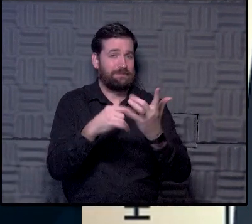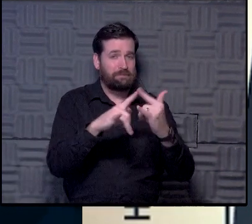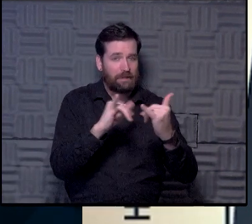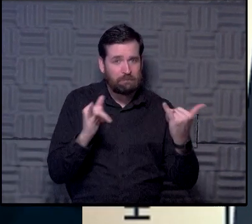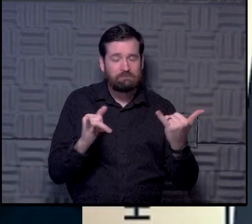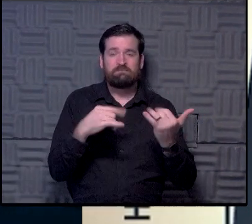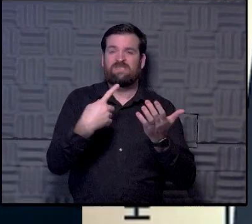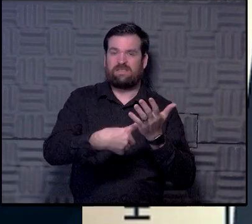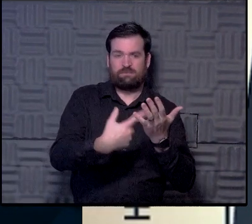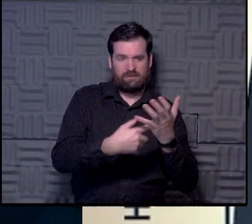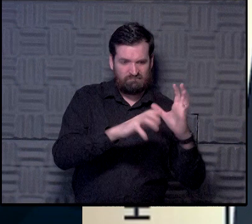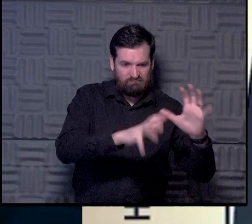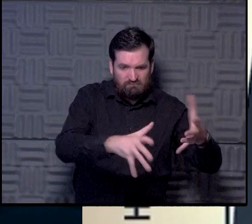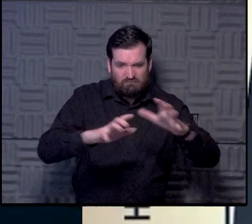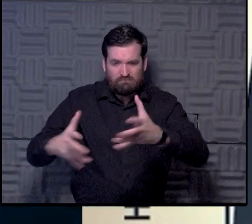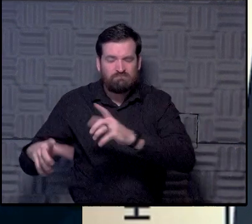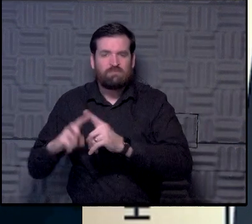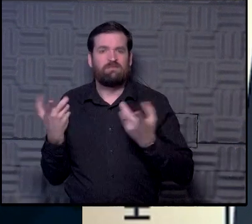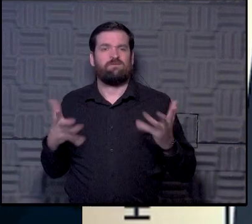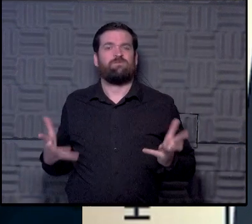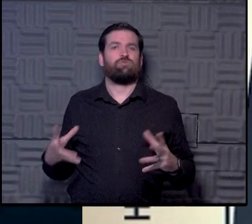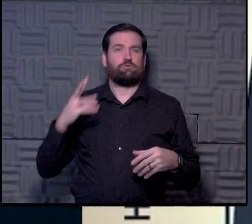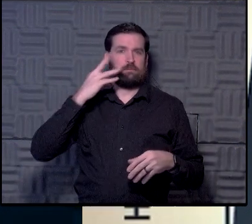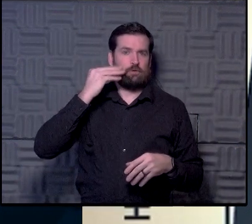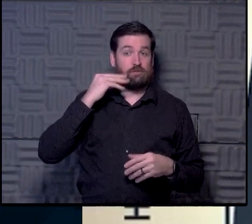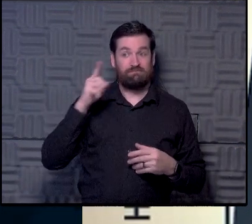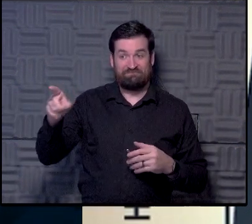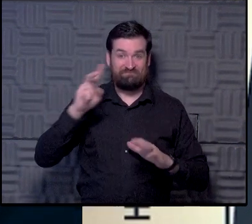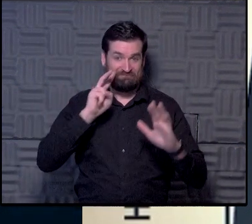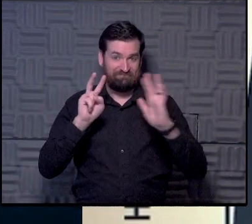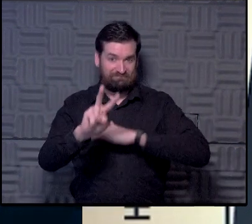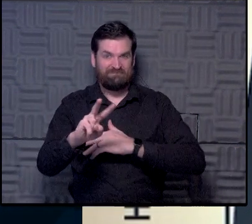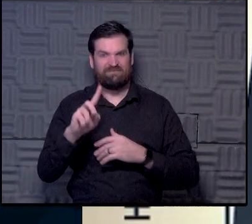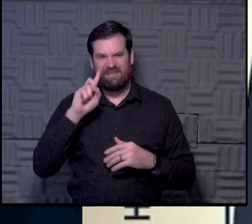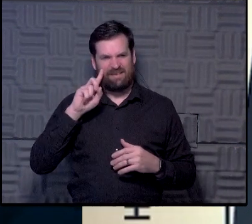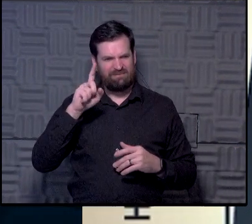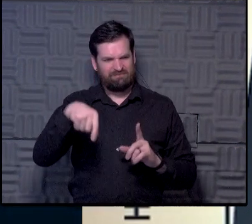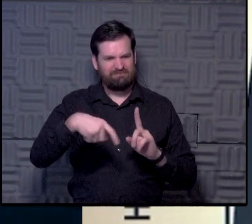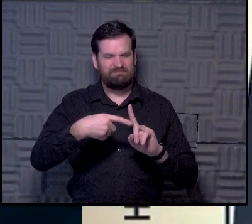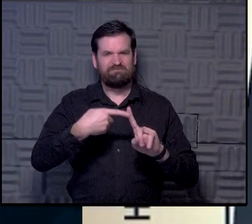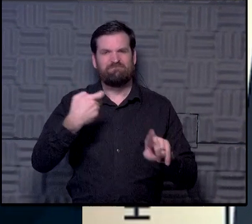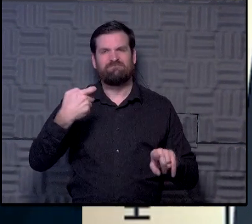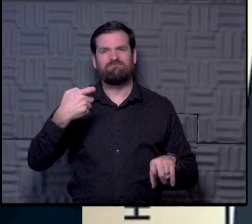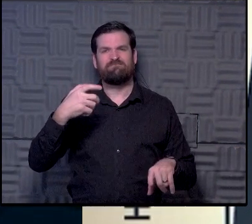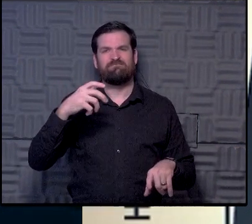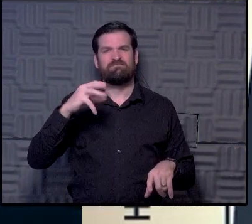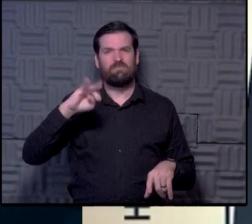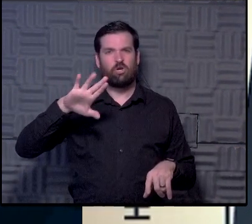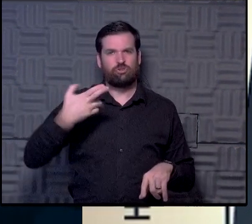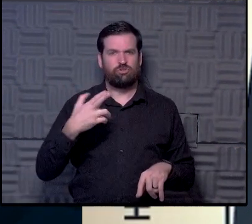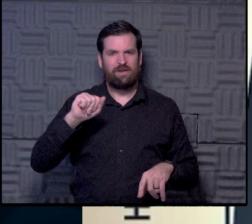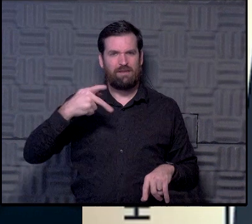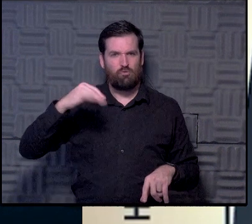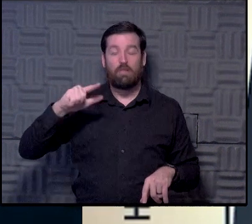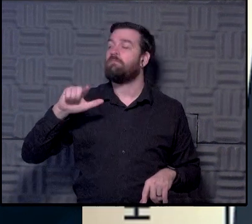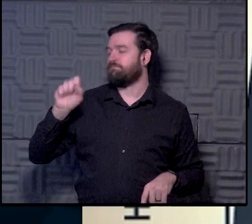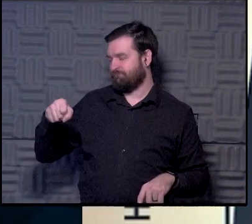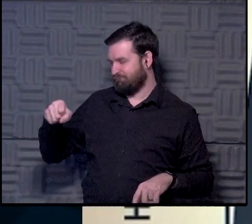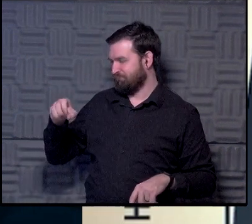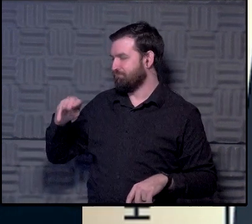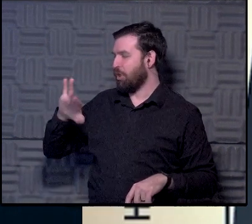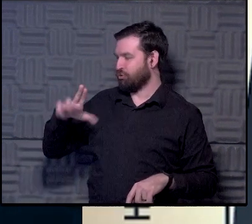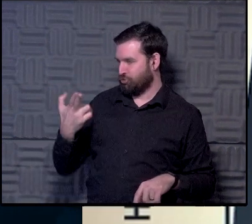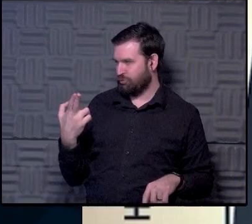a little separate, but we have experienced all of them, just as you forecast back. I think this is like March or April. It was March, actually, Yeah,